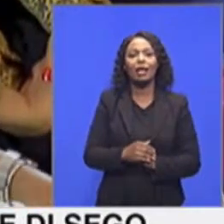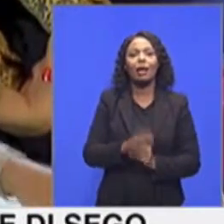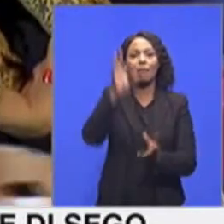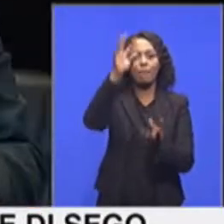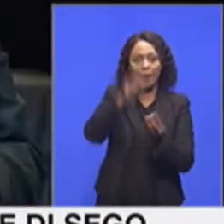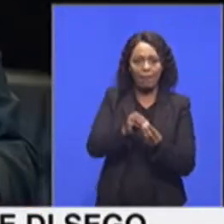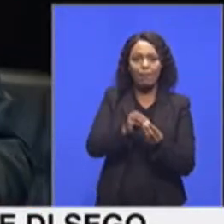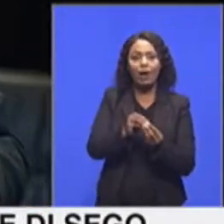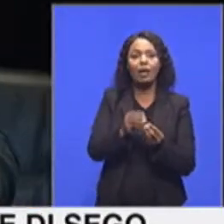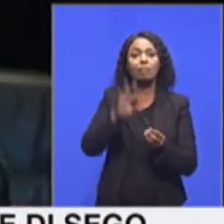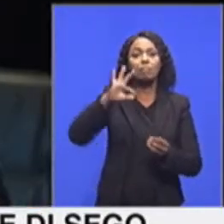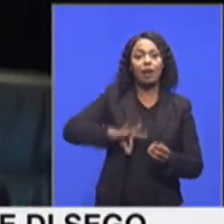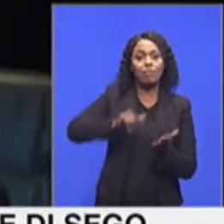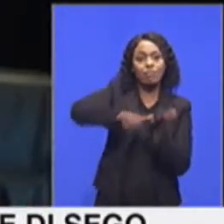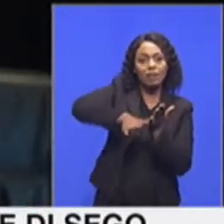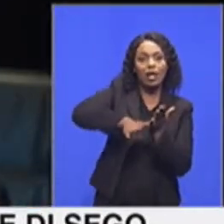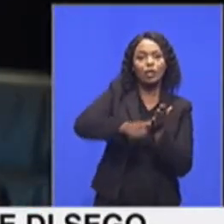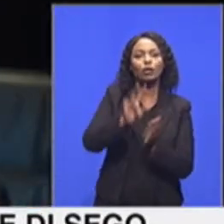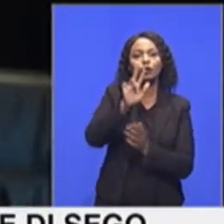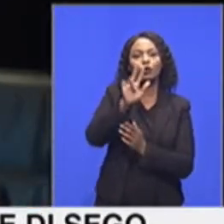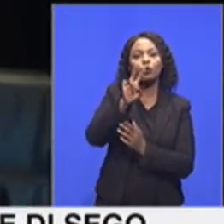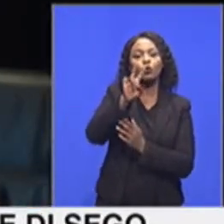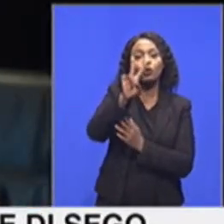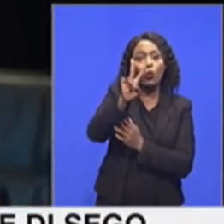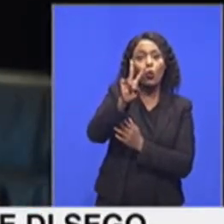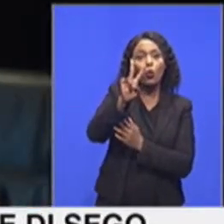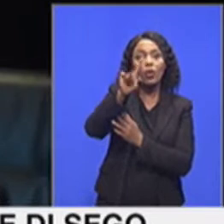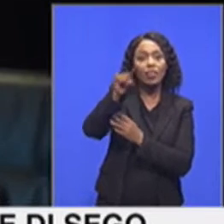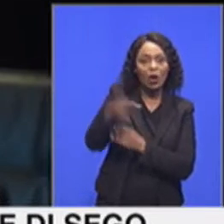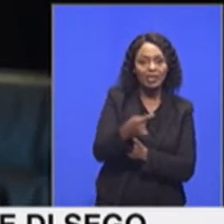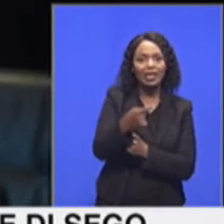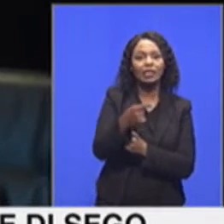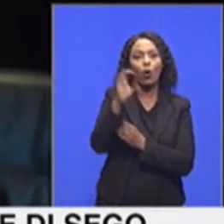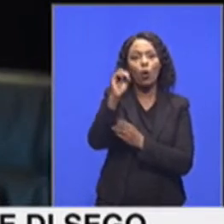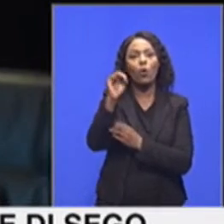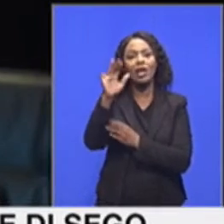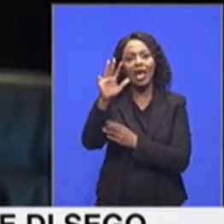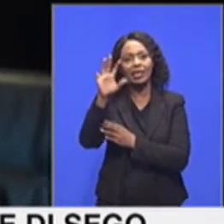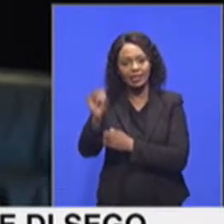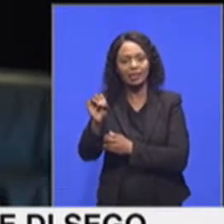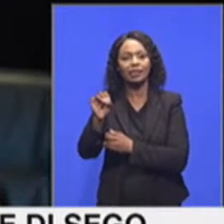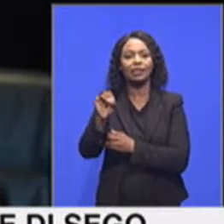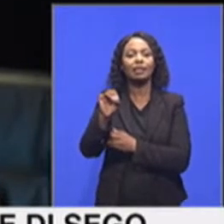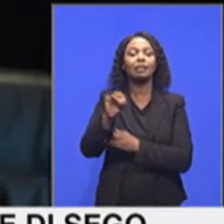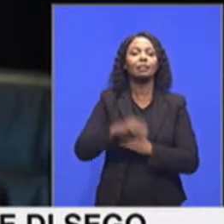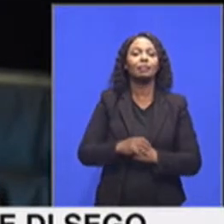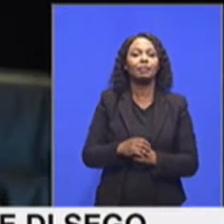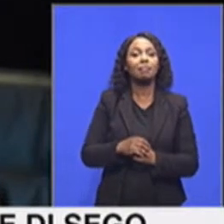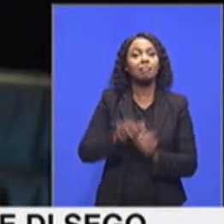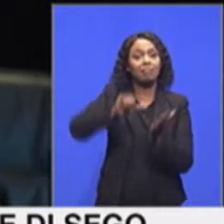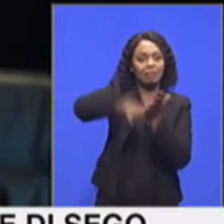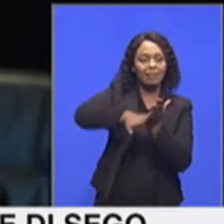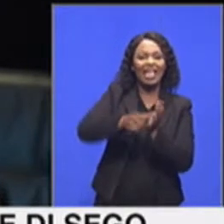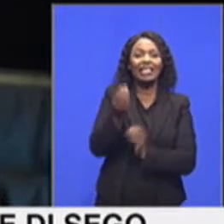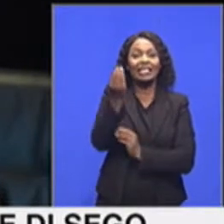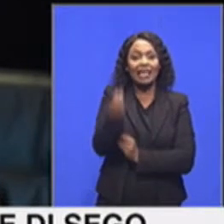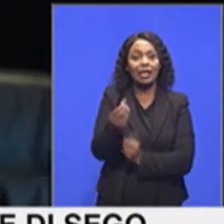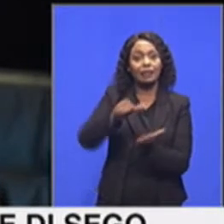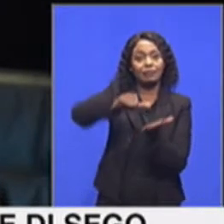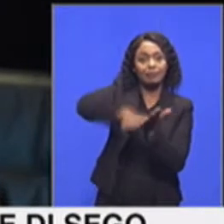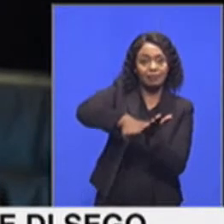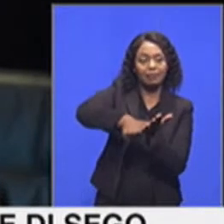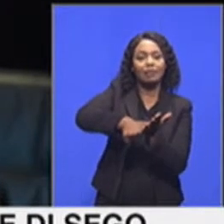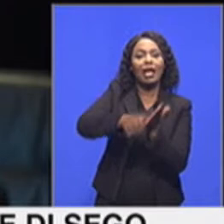2,090 by the end of October, what they will be earning. The child support grant rises